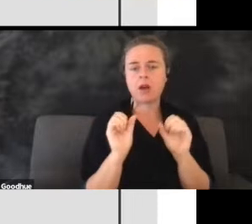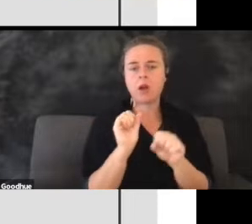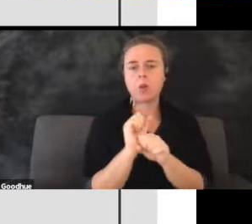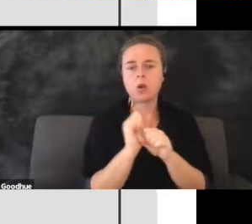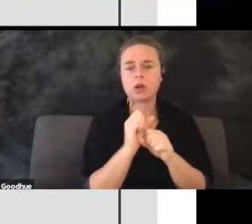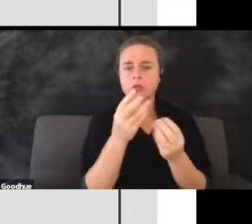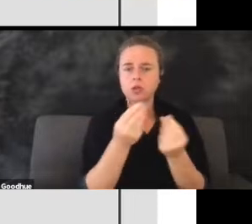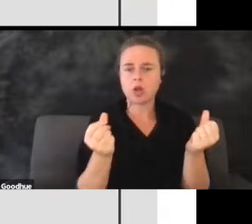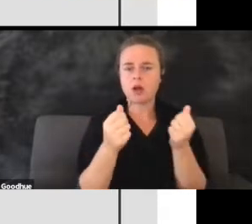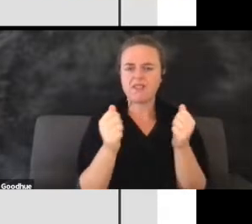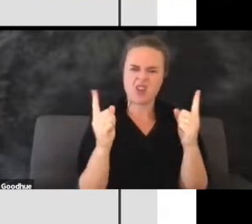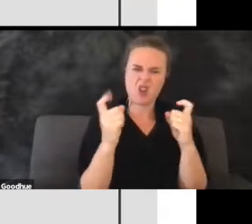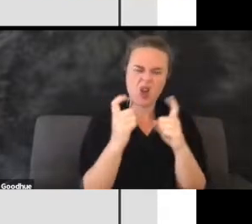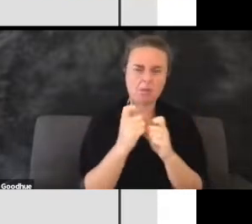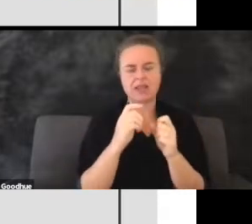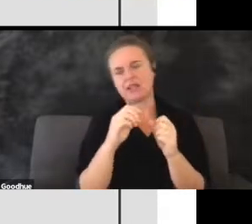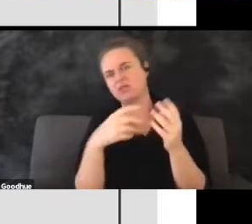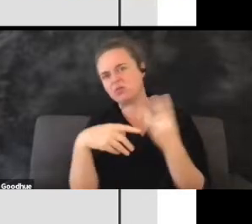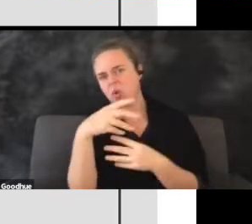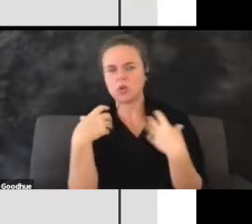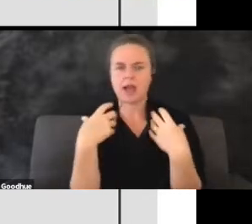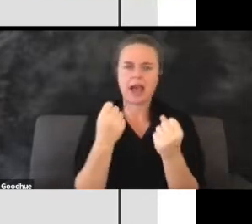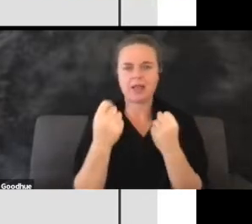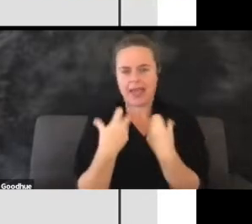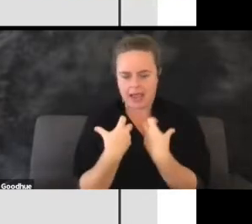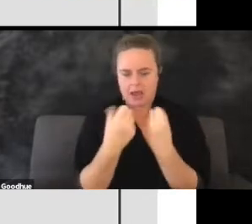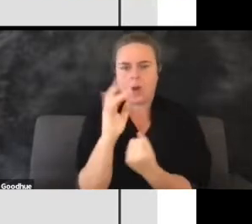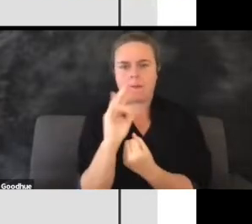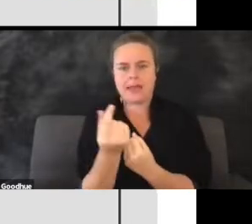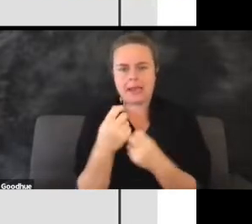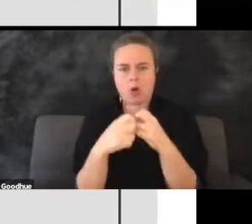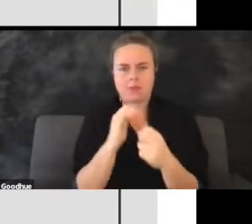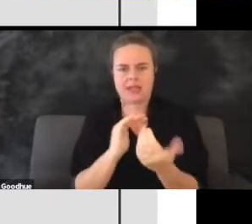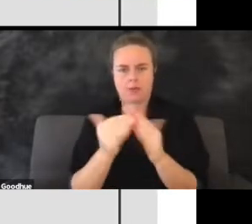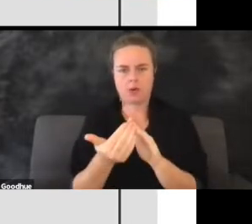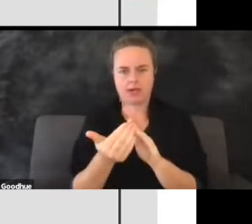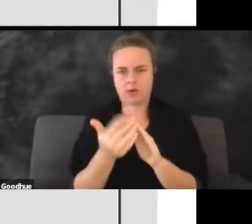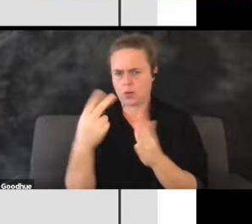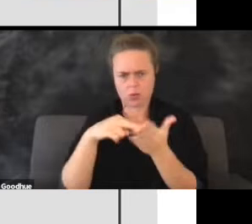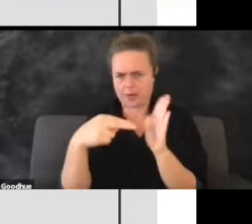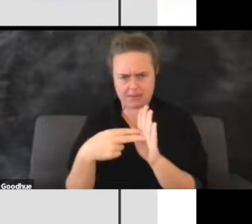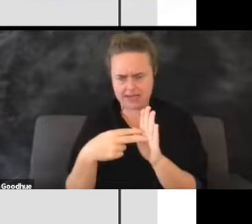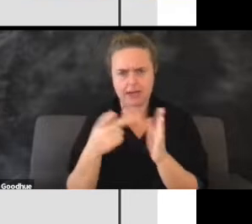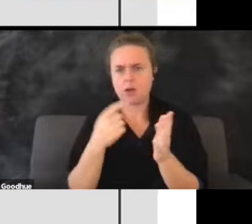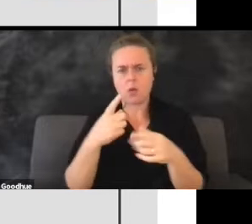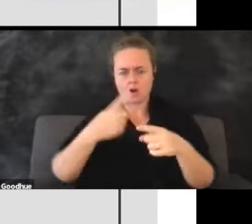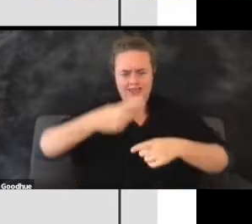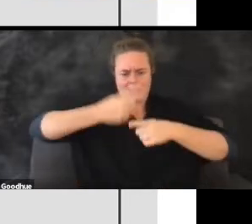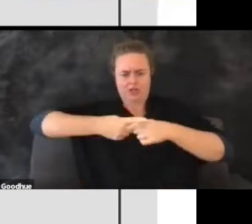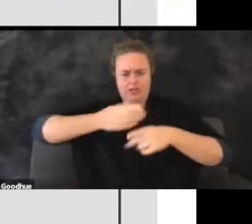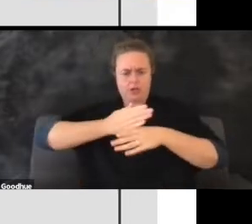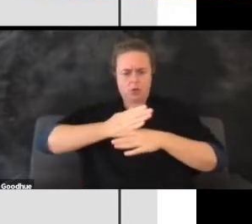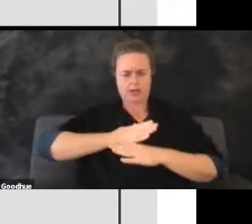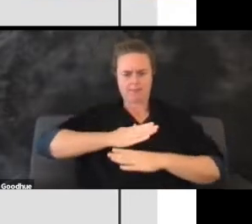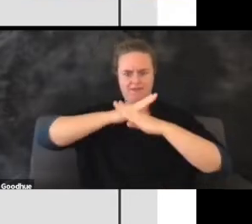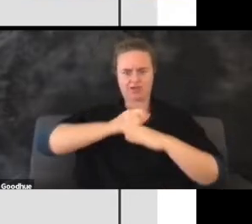and well-being problems in our community. So what do we mean about this connection? What are the intersections between prevention and treatment? And how do we as